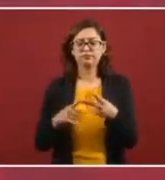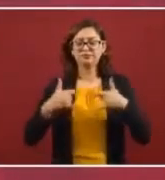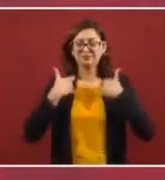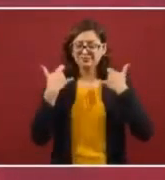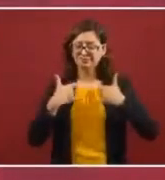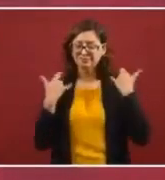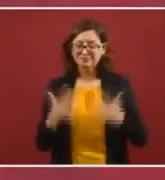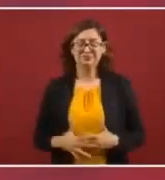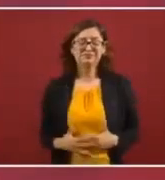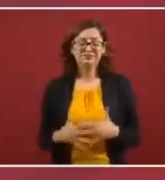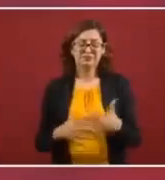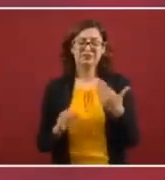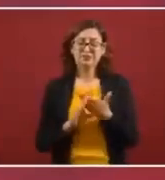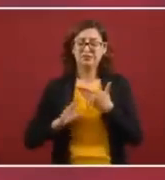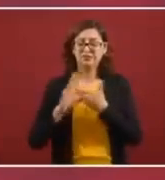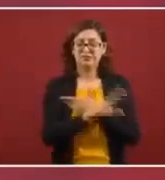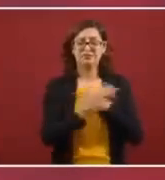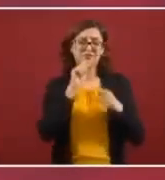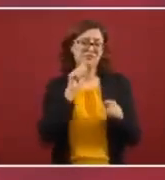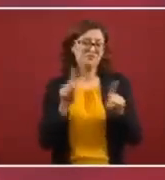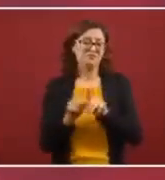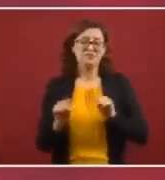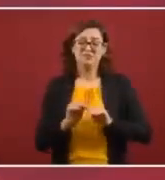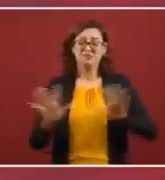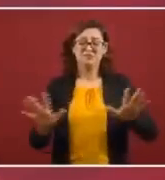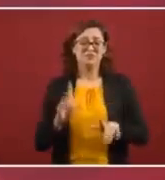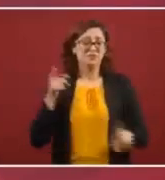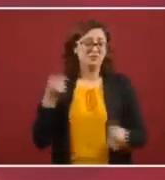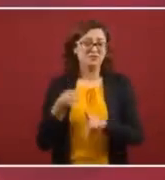pregnancy in adolescents. And of course,